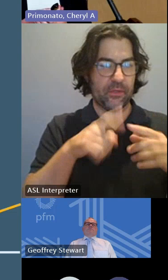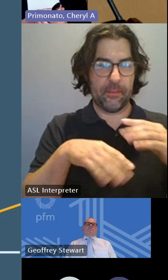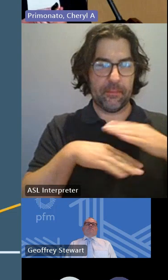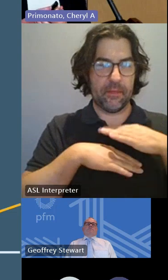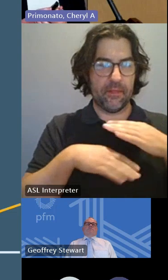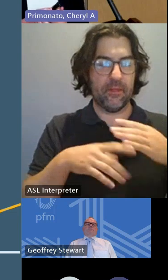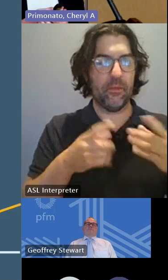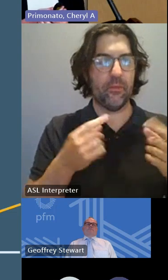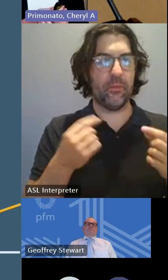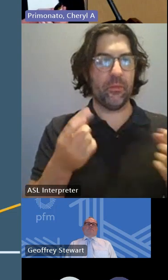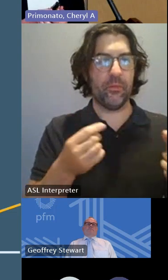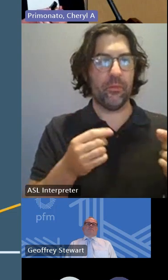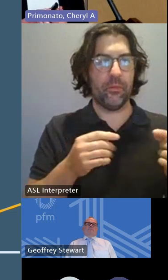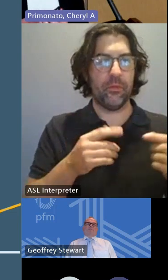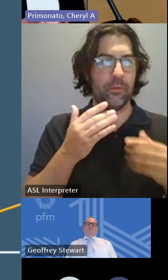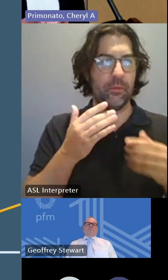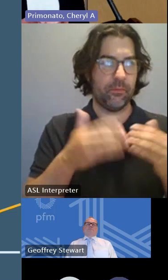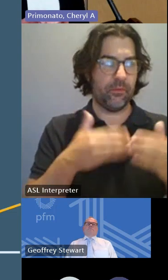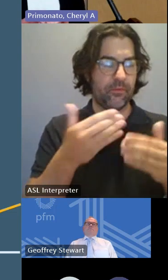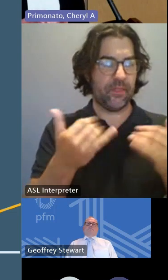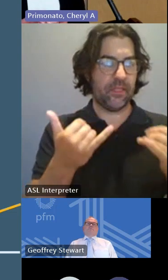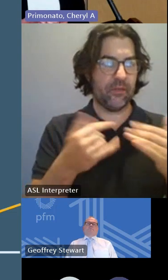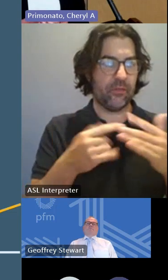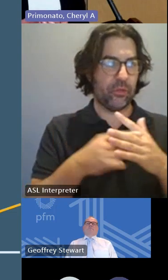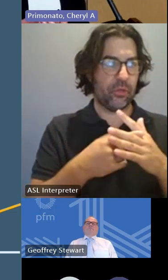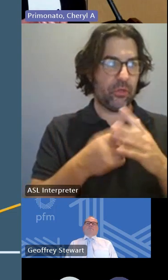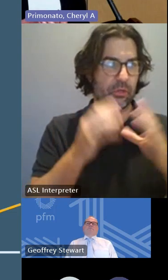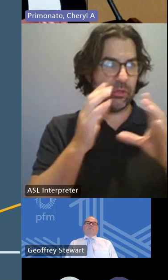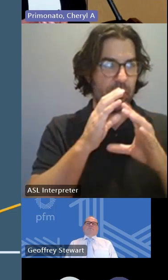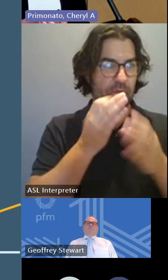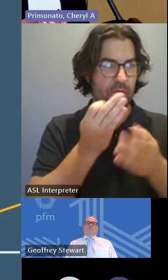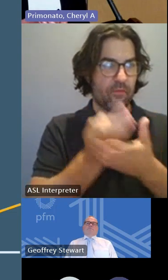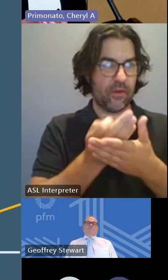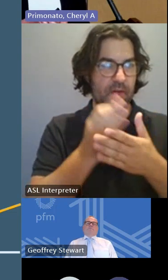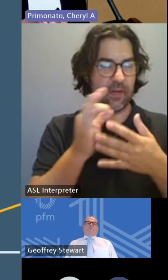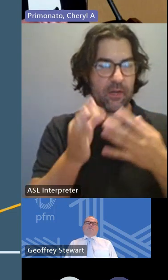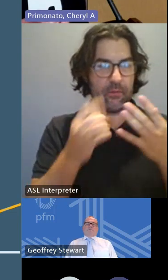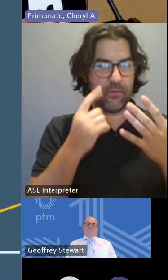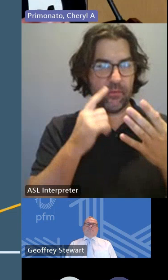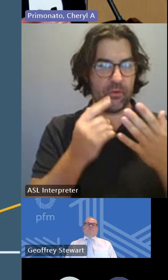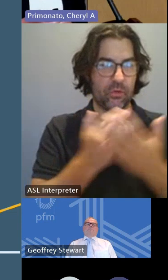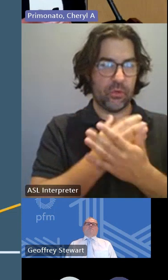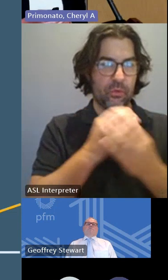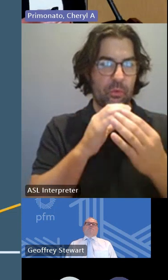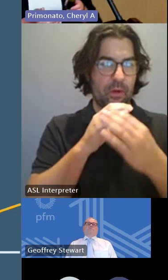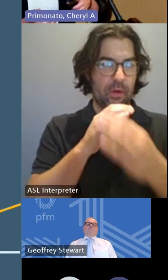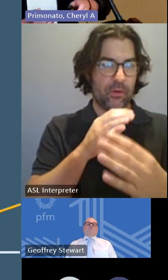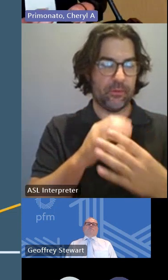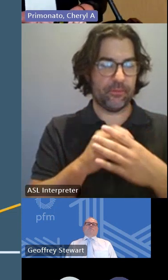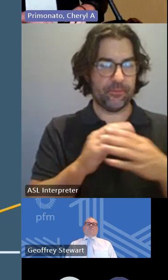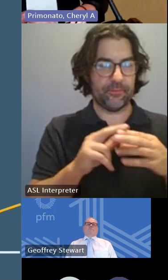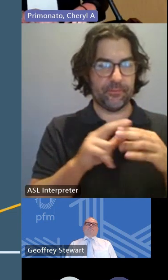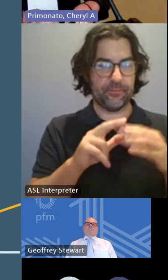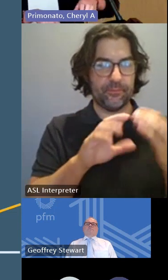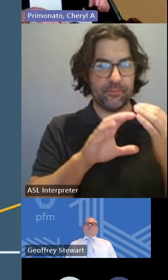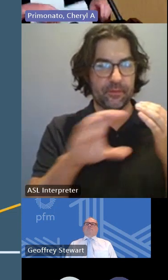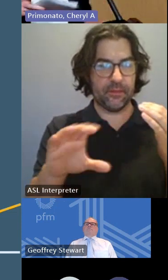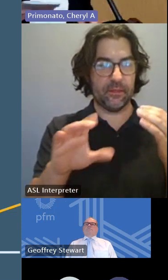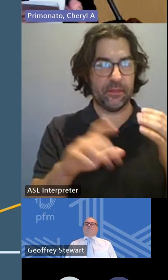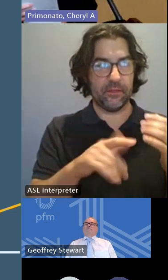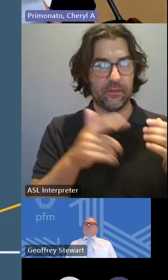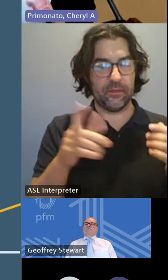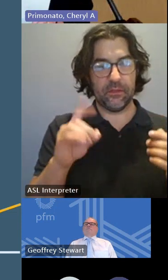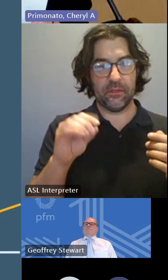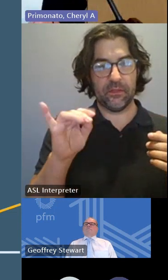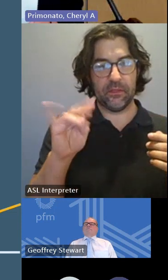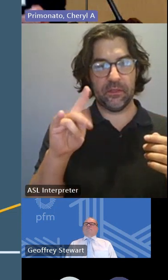moving down the pathway now of starting to look for financing options for these new rail cars. And with that, I will turn it over to Dominica to talk